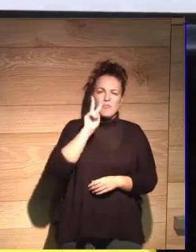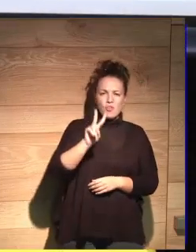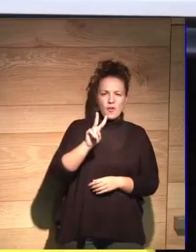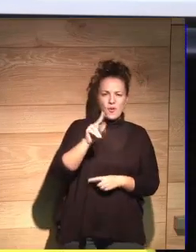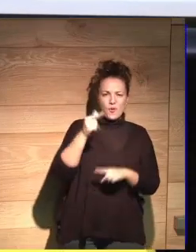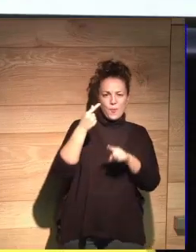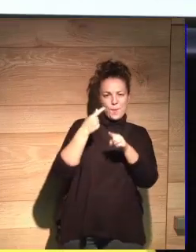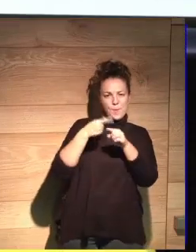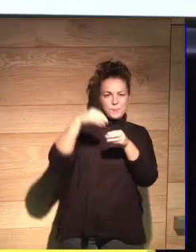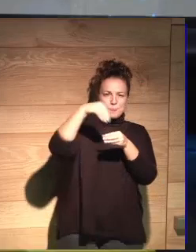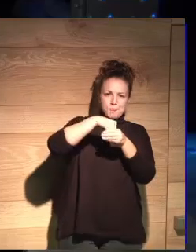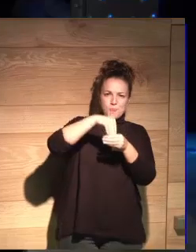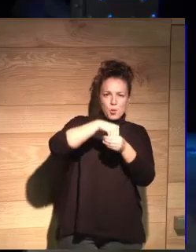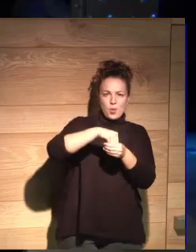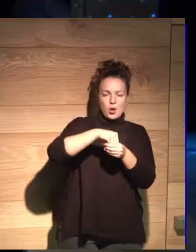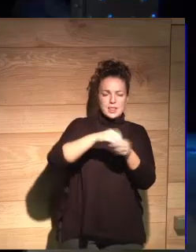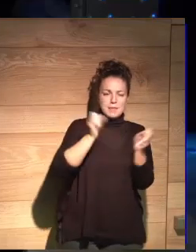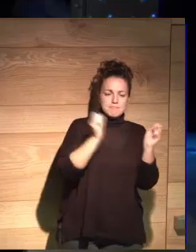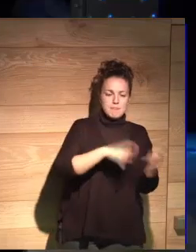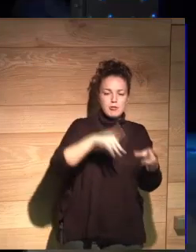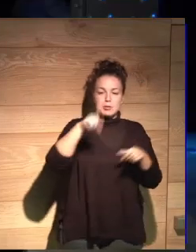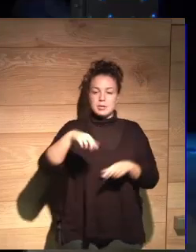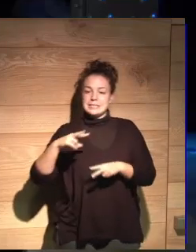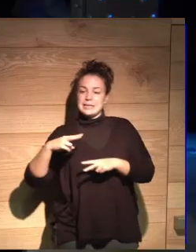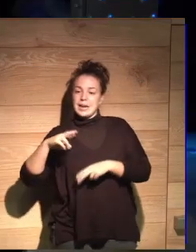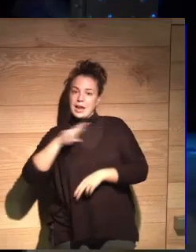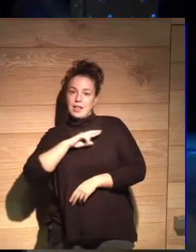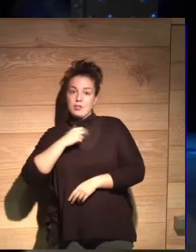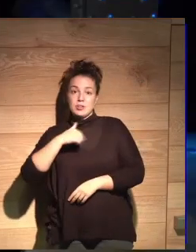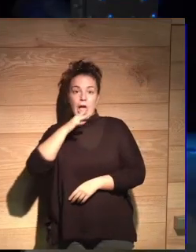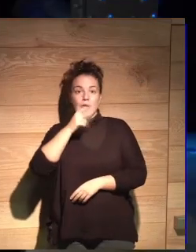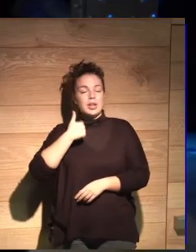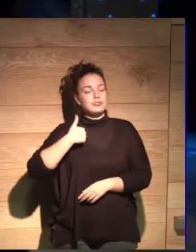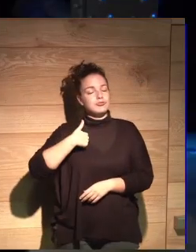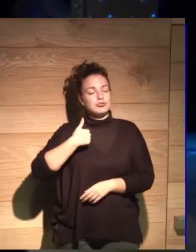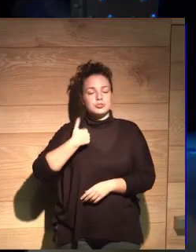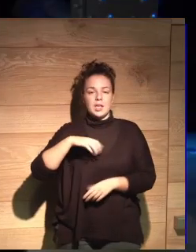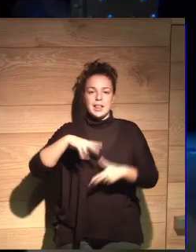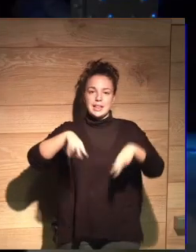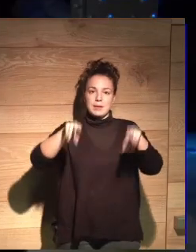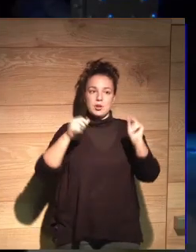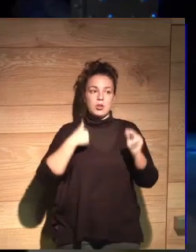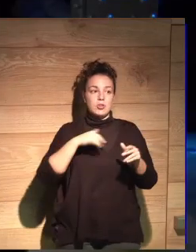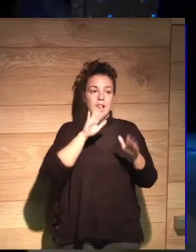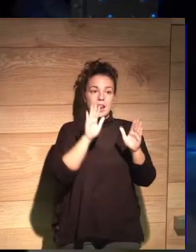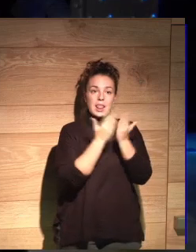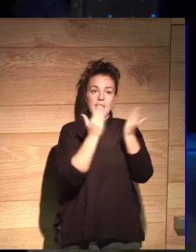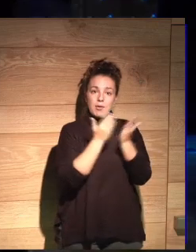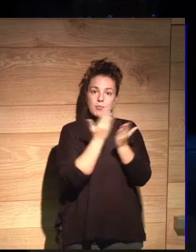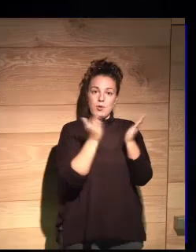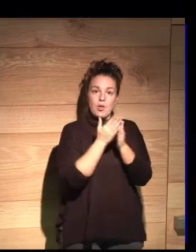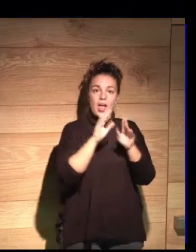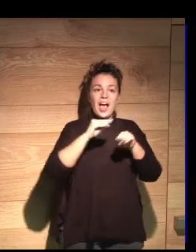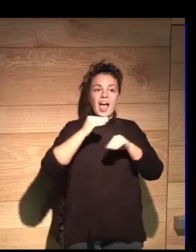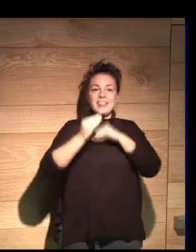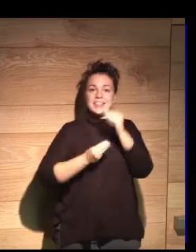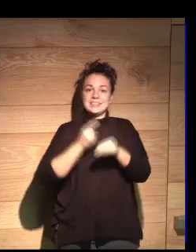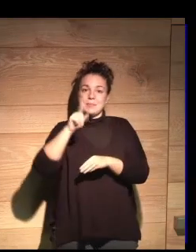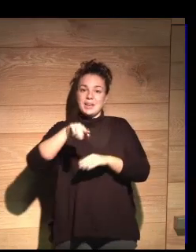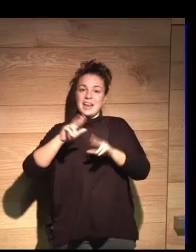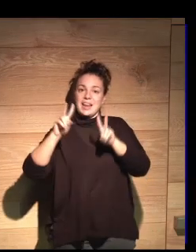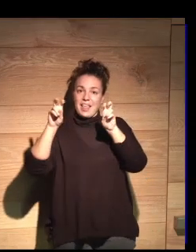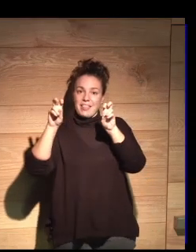this magic religious component. Therefore, and I'm finishing, I will take Jacques Monod